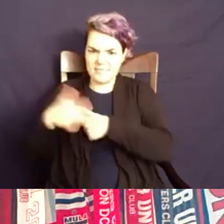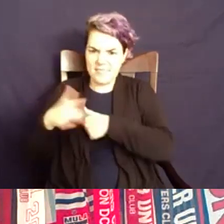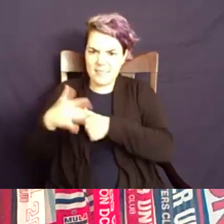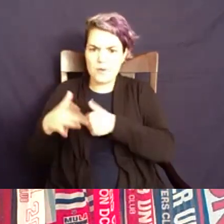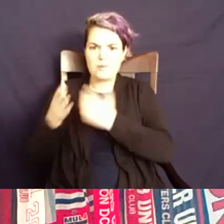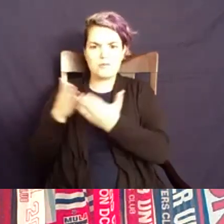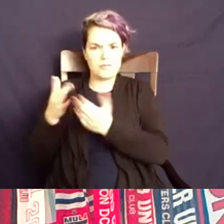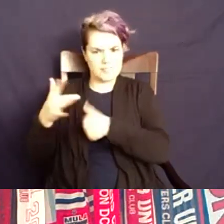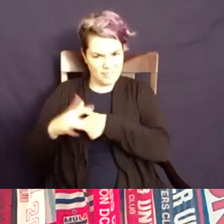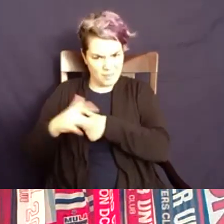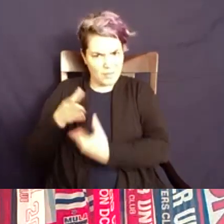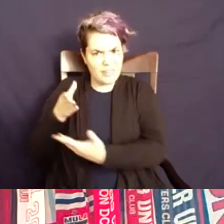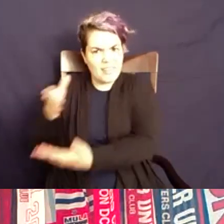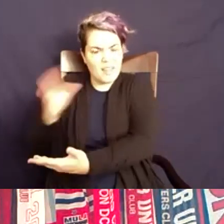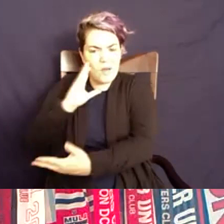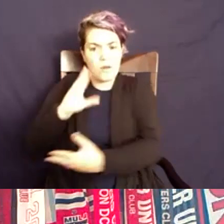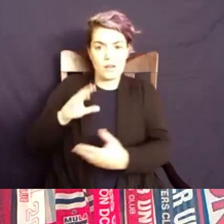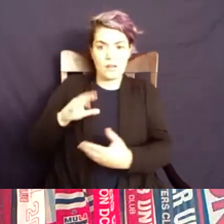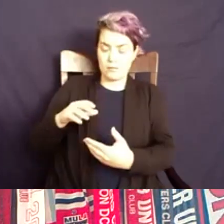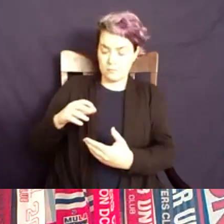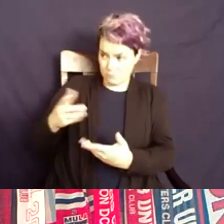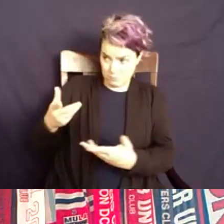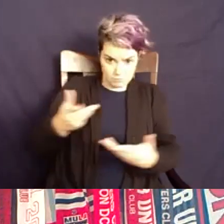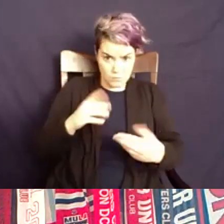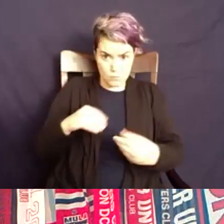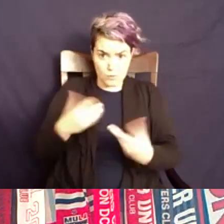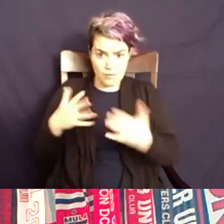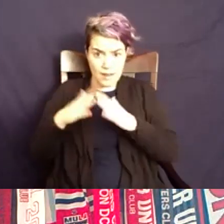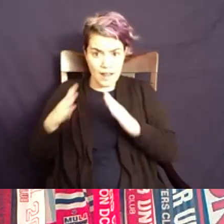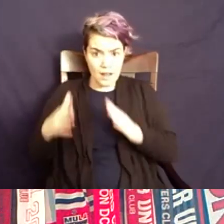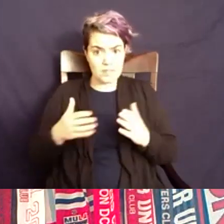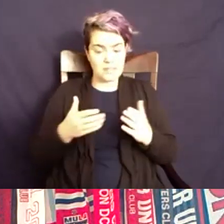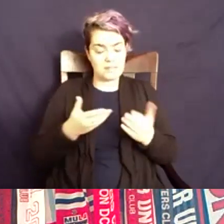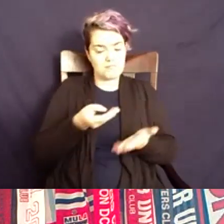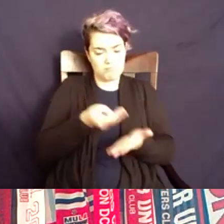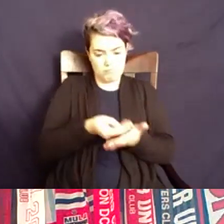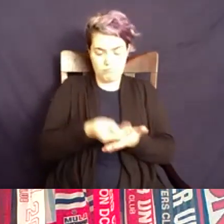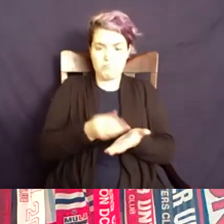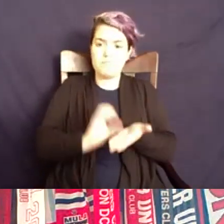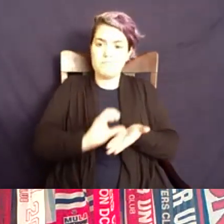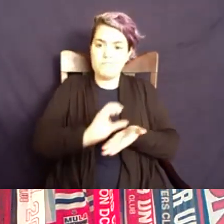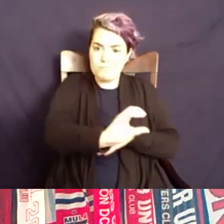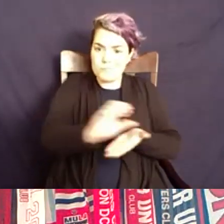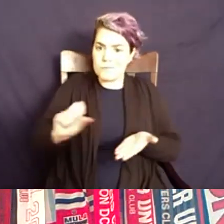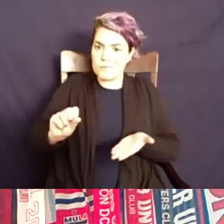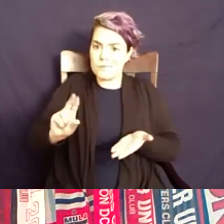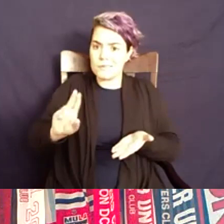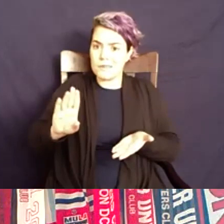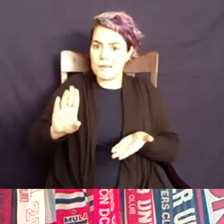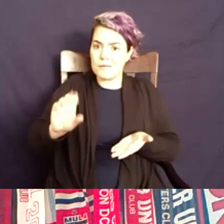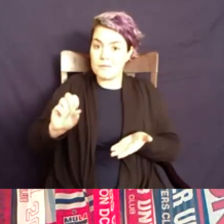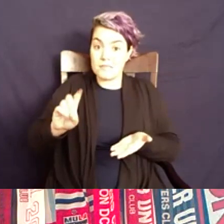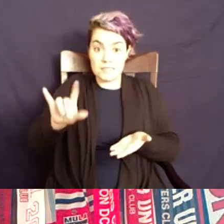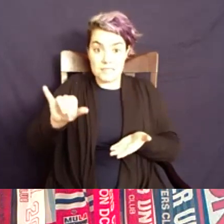you provide housing subsidies, it will open up a lot of housing, make housing more affordable. I